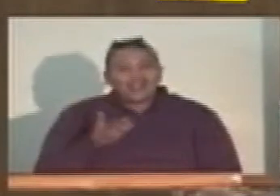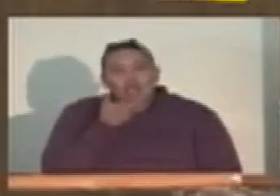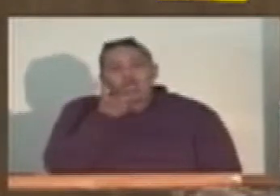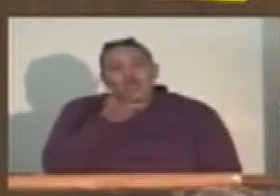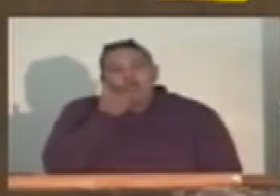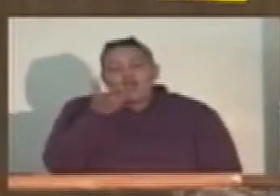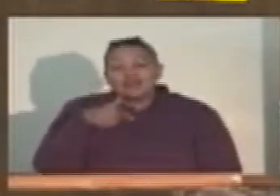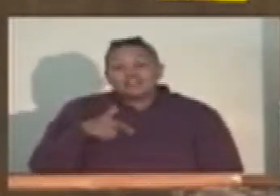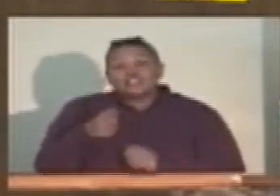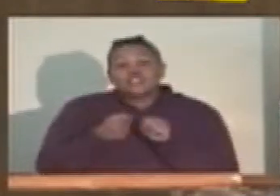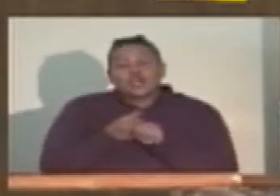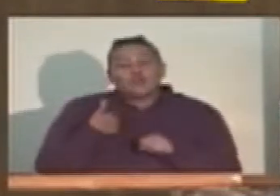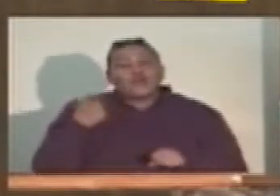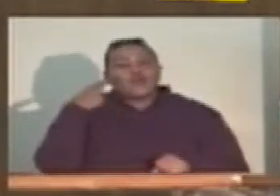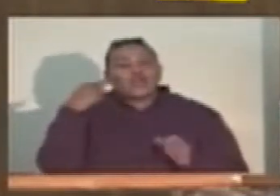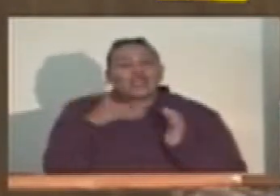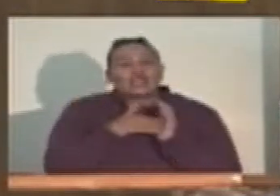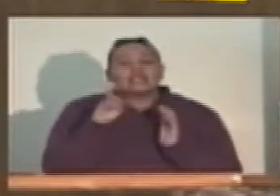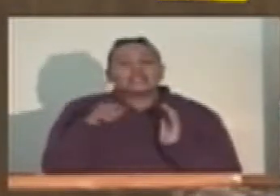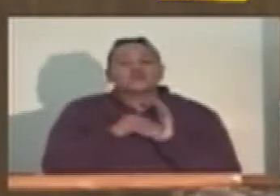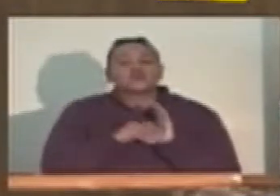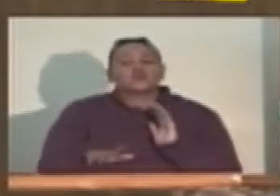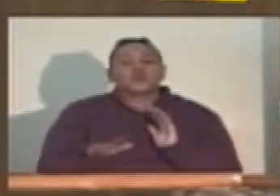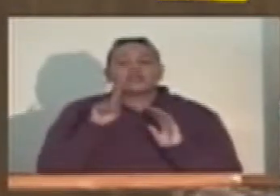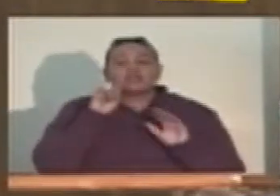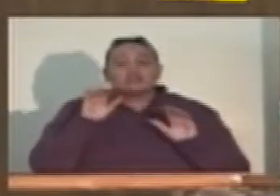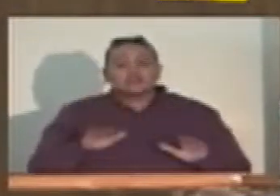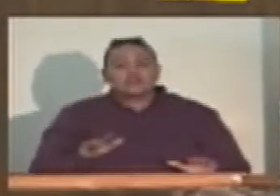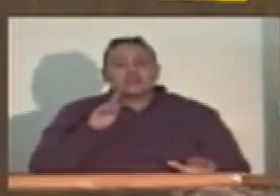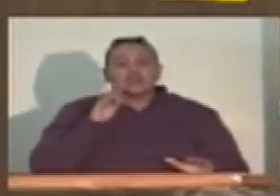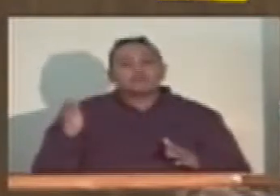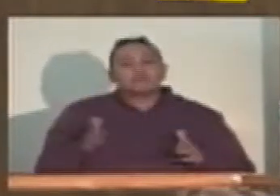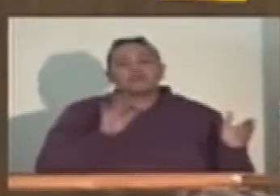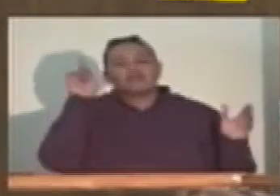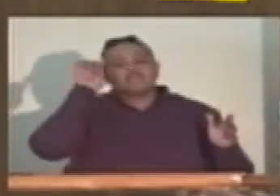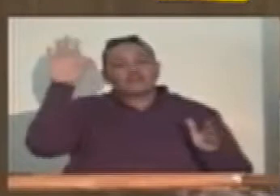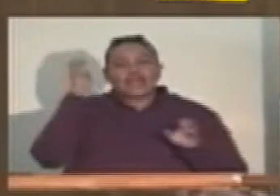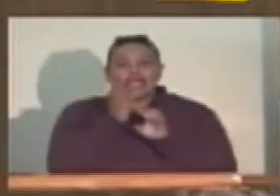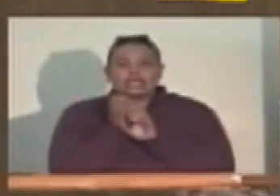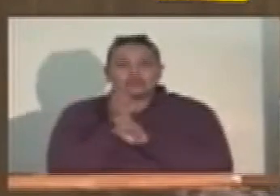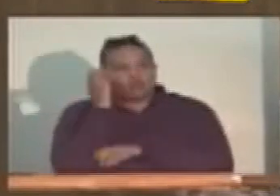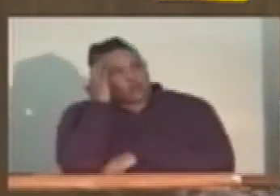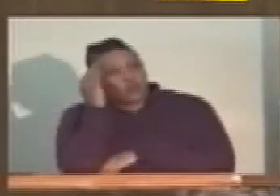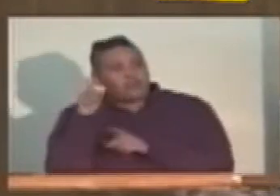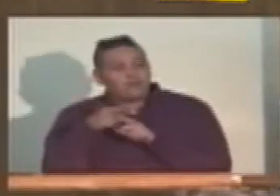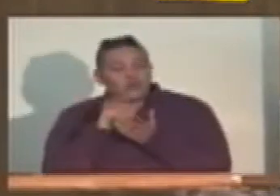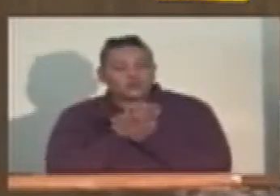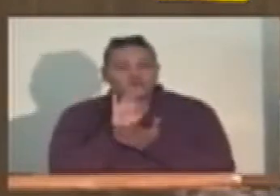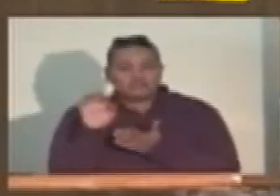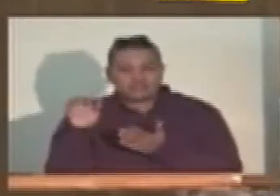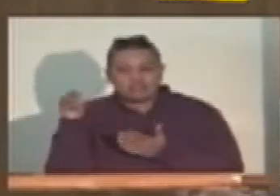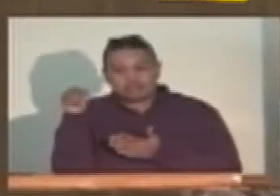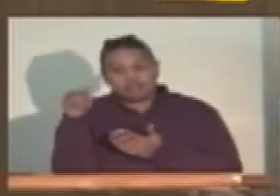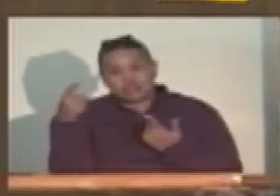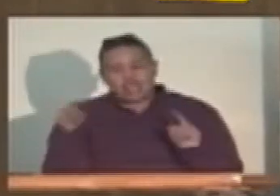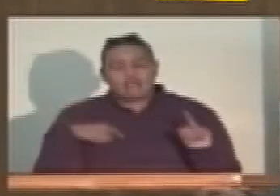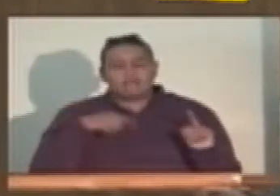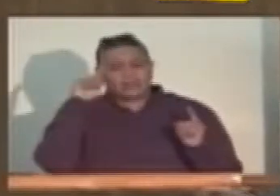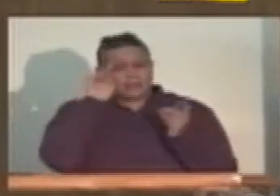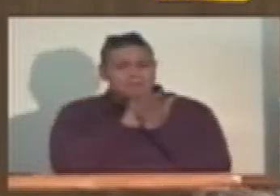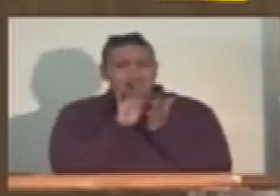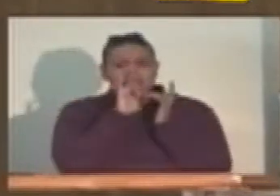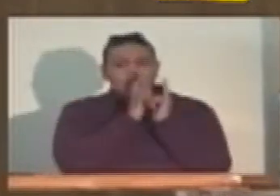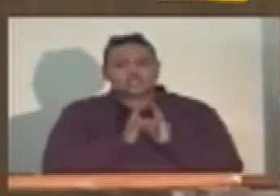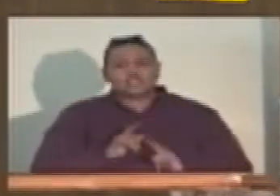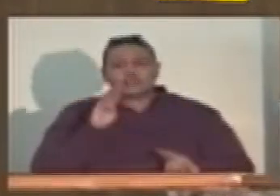again, we need to have students being settled as they prepare for the examination. We on this side believe that by adjusting the